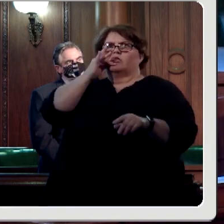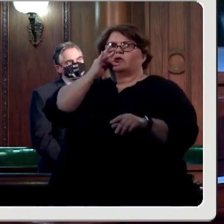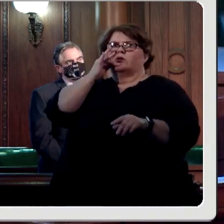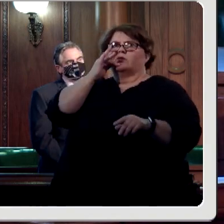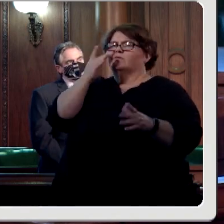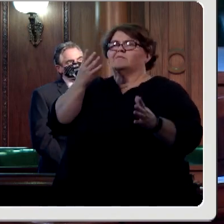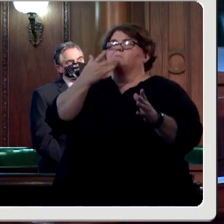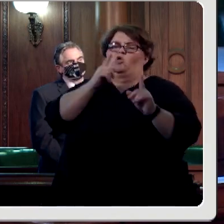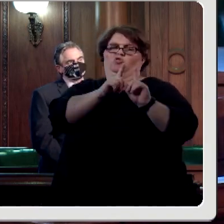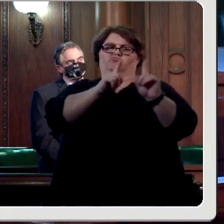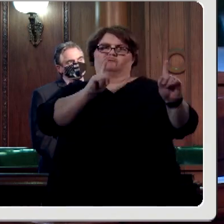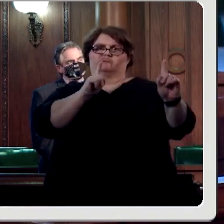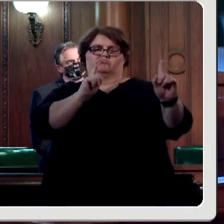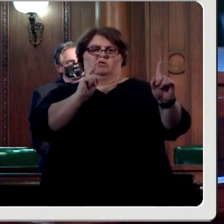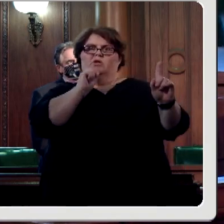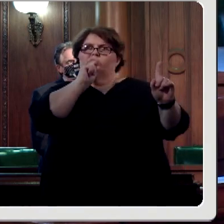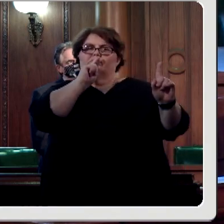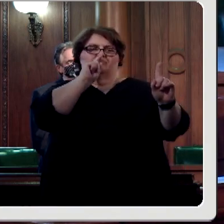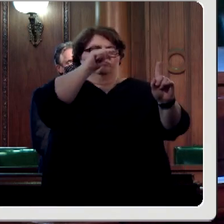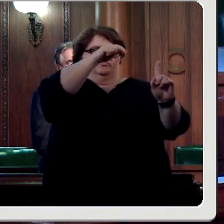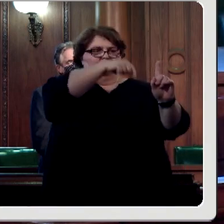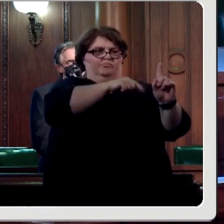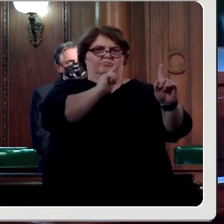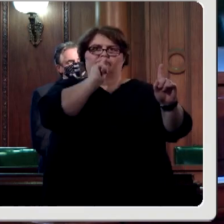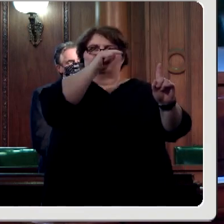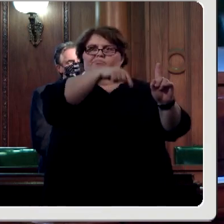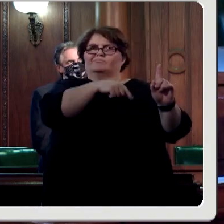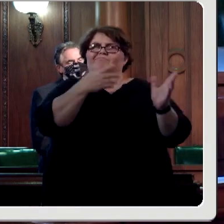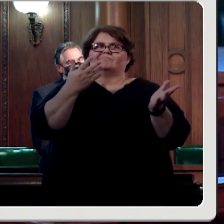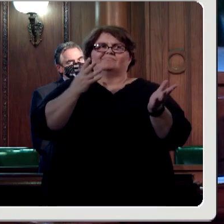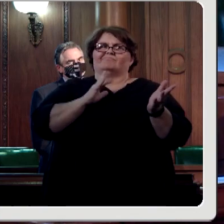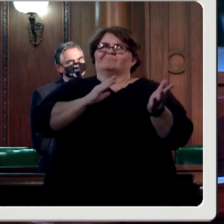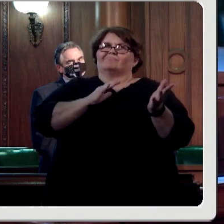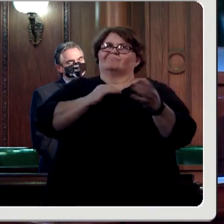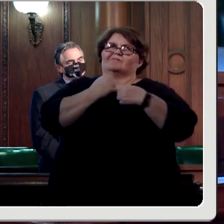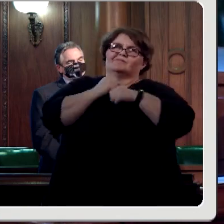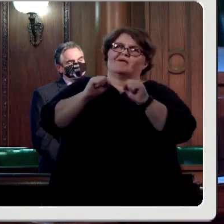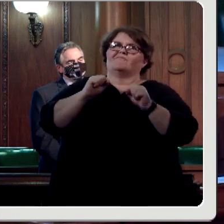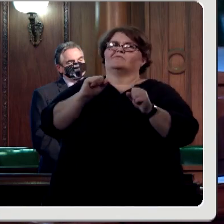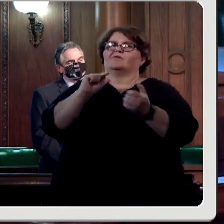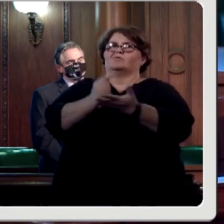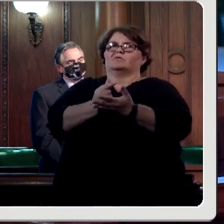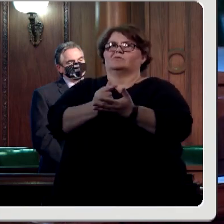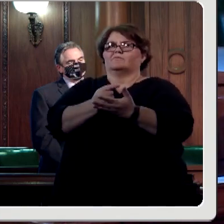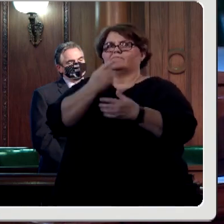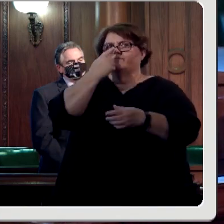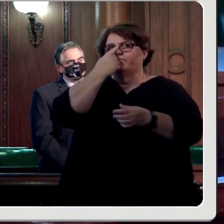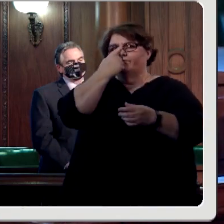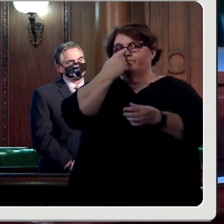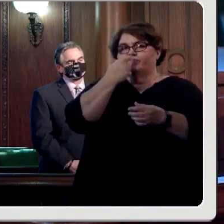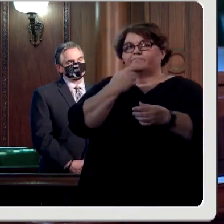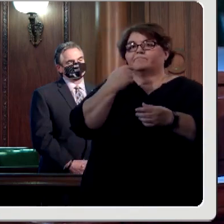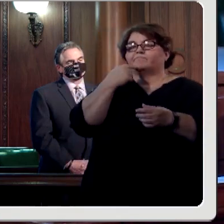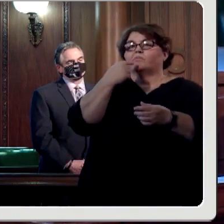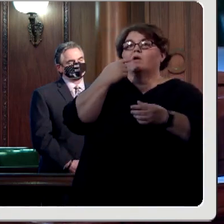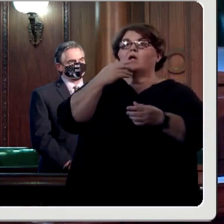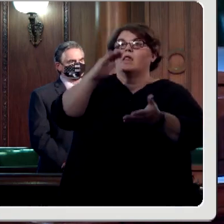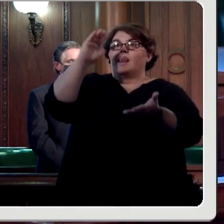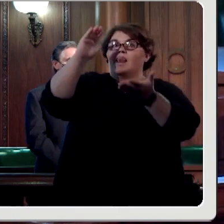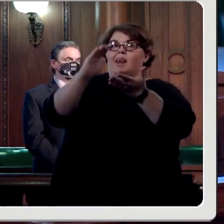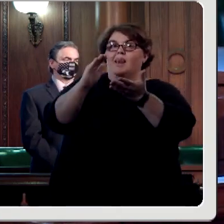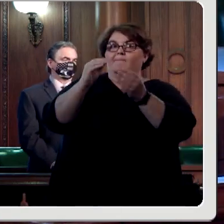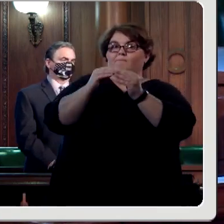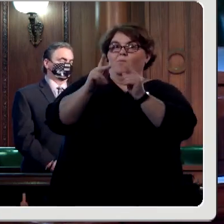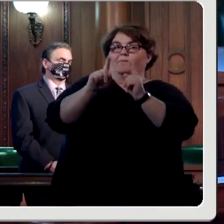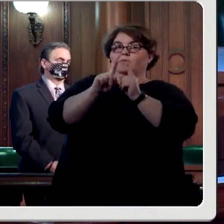number of people in a household that become sick from one member bringing it in, if that makes sense. This is very